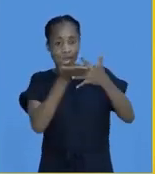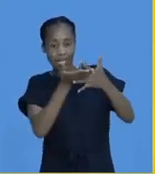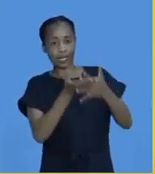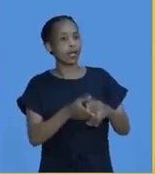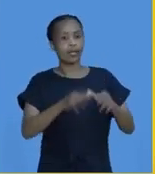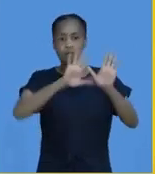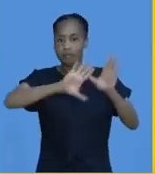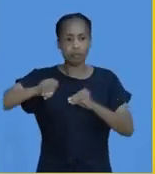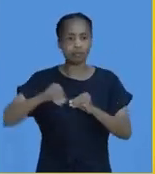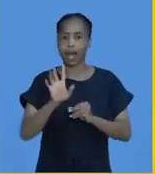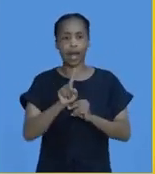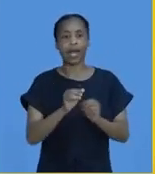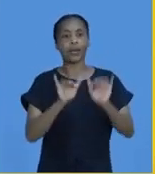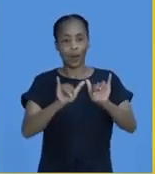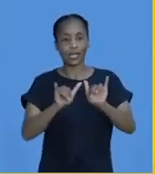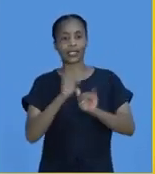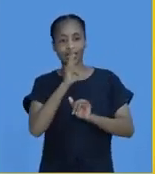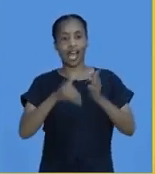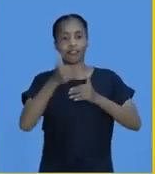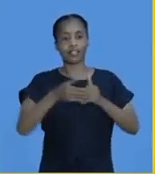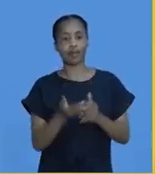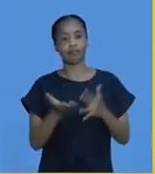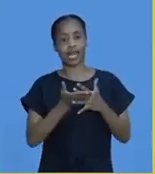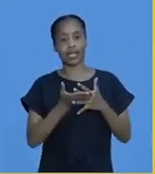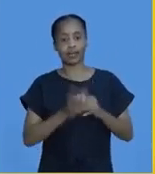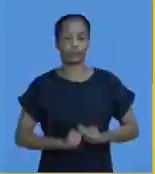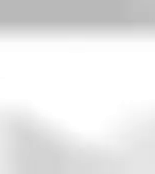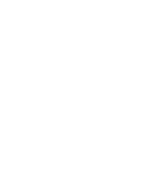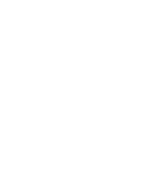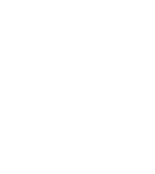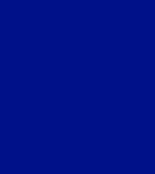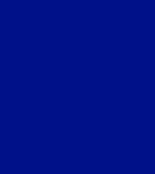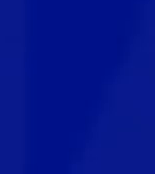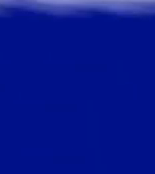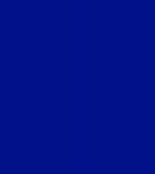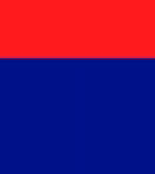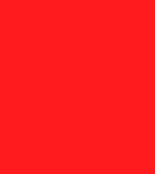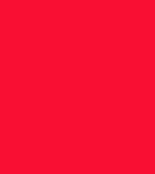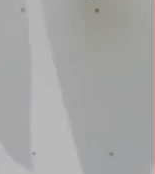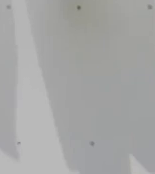please don't go anywhere. We'll see you straight after this.